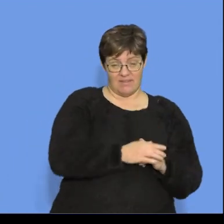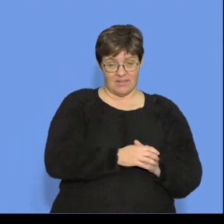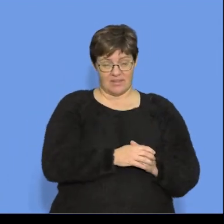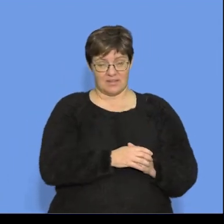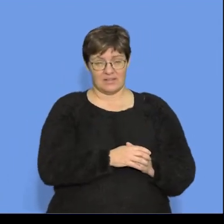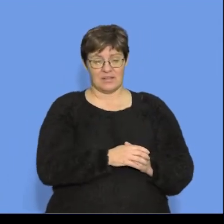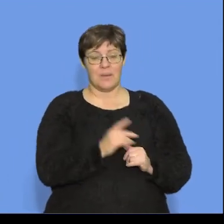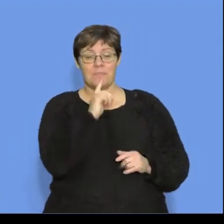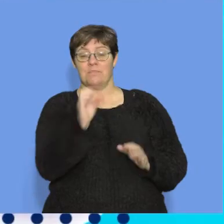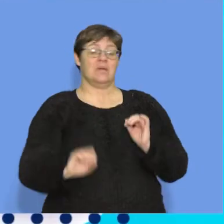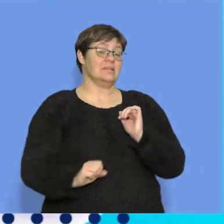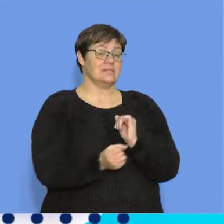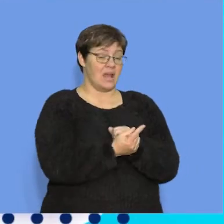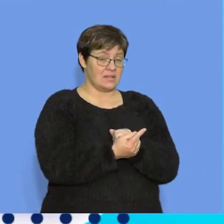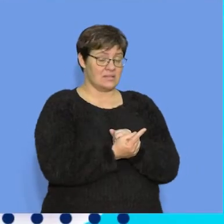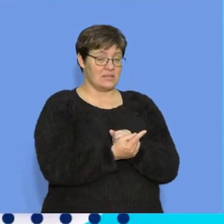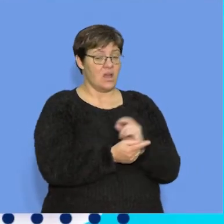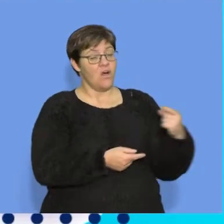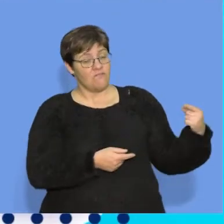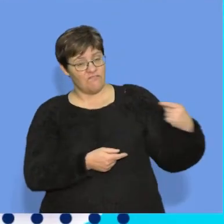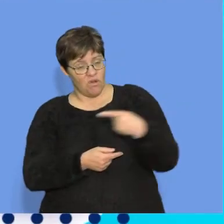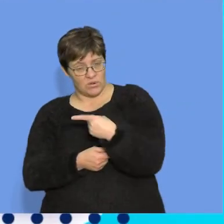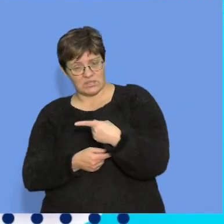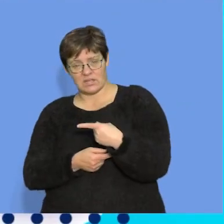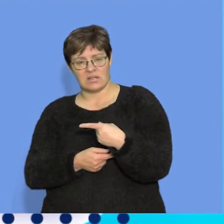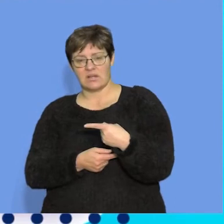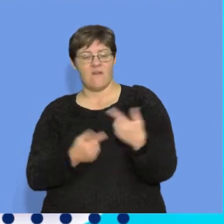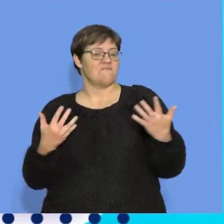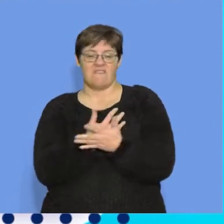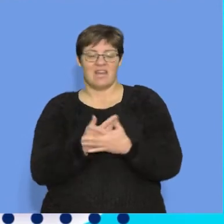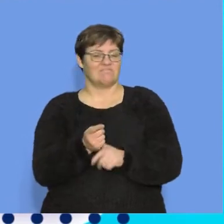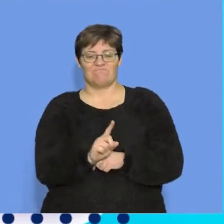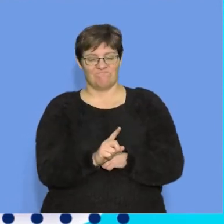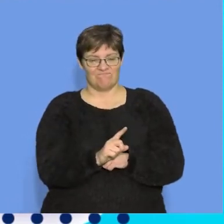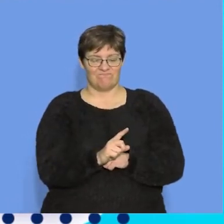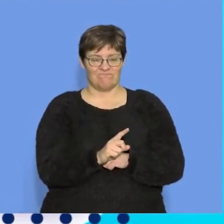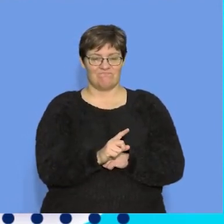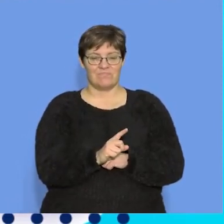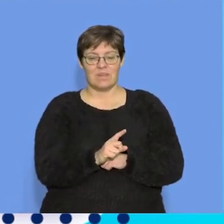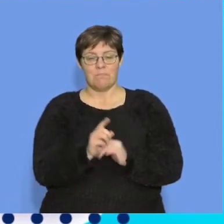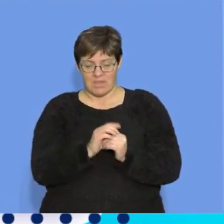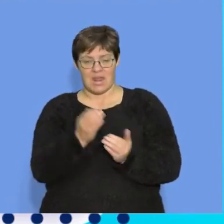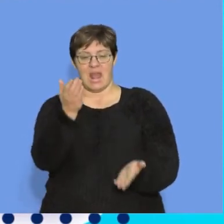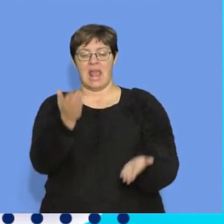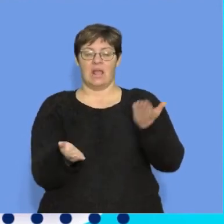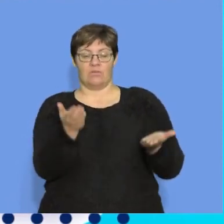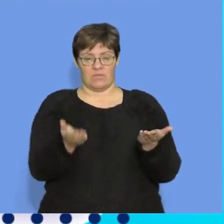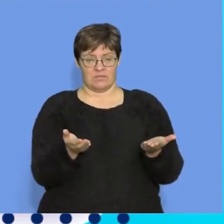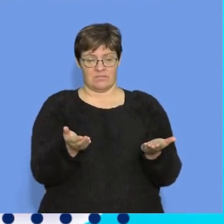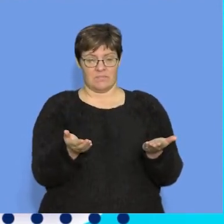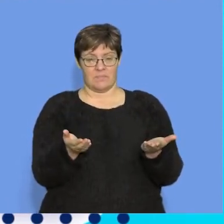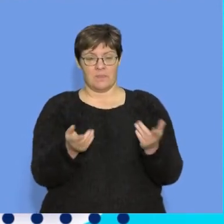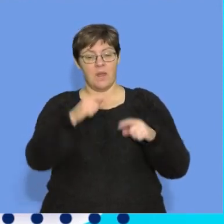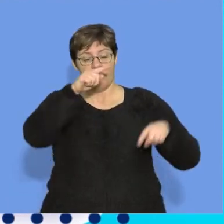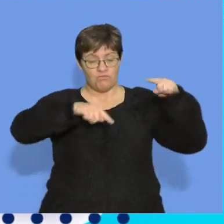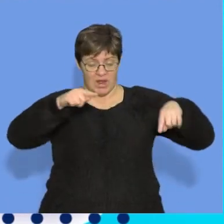means initially the forward reaction wasn't so fast. And they've come into equilibrium where the rates